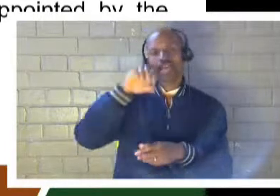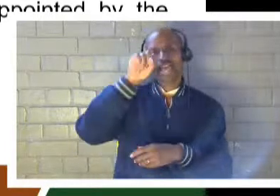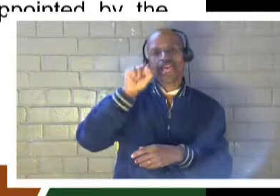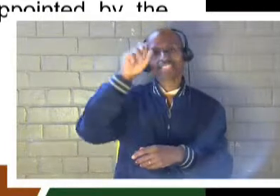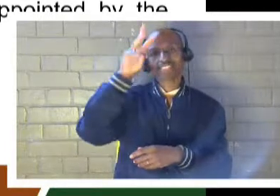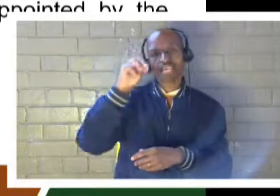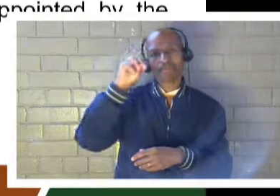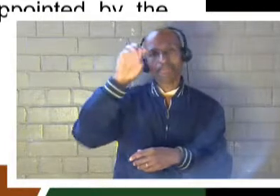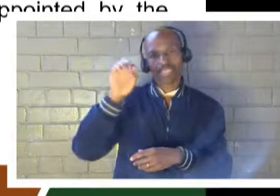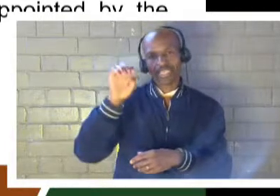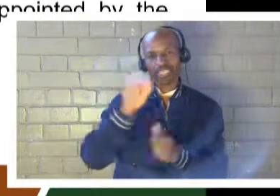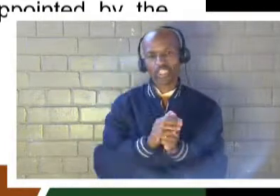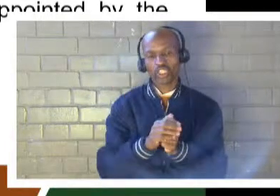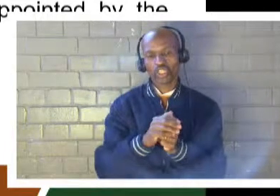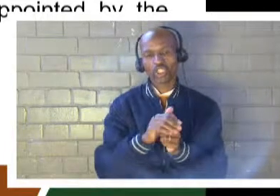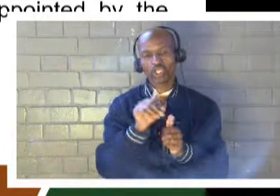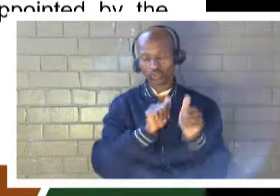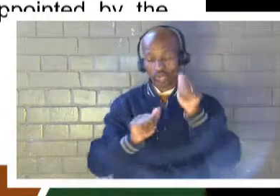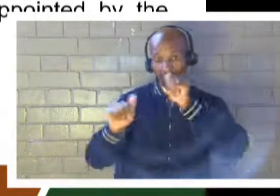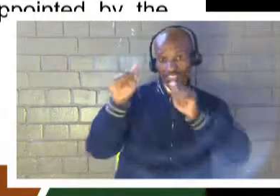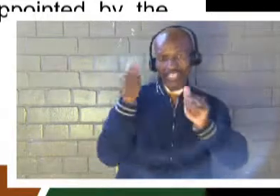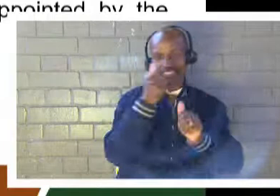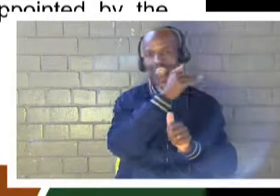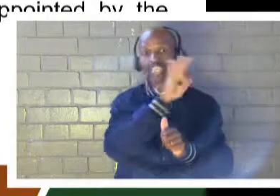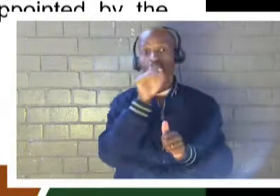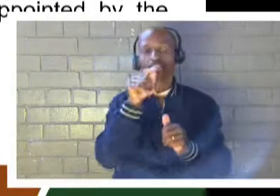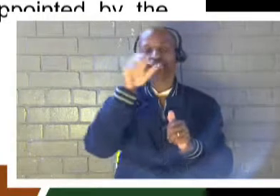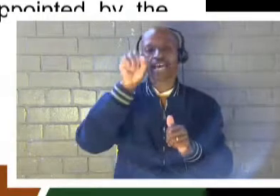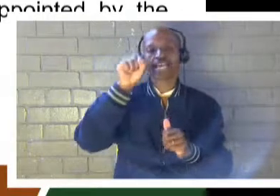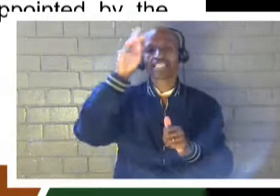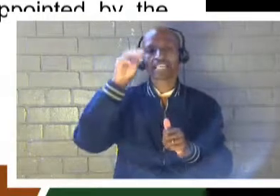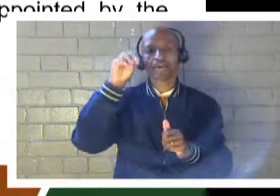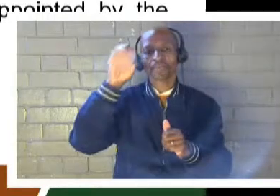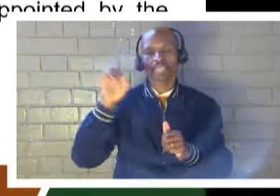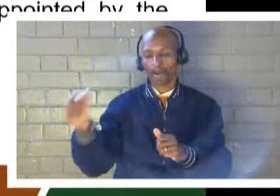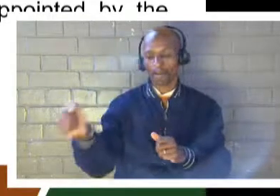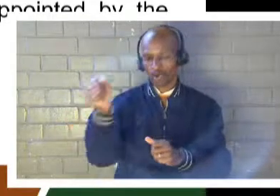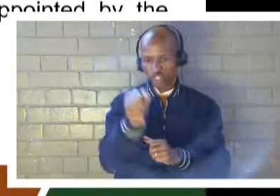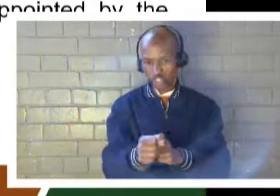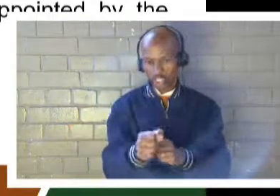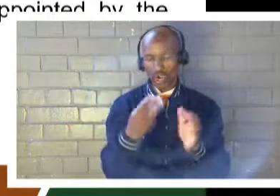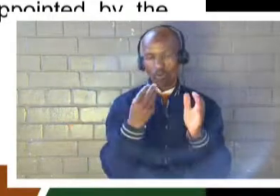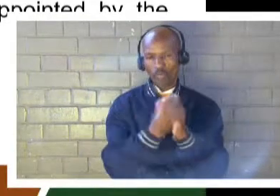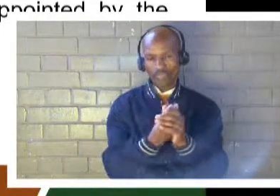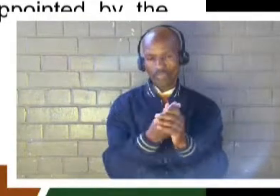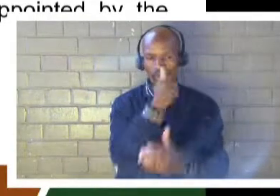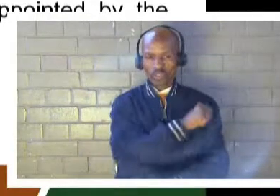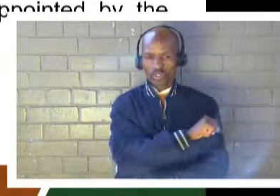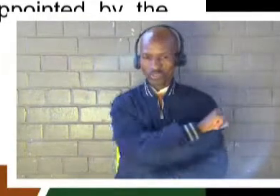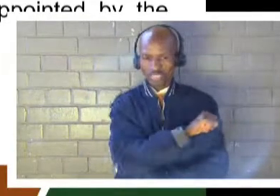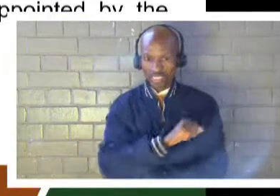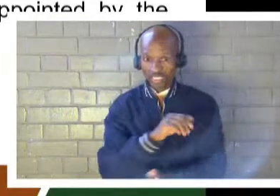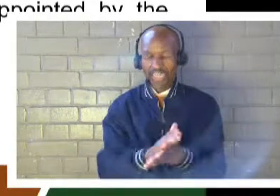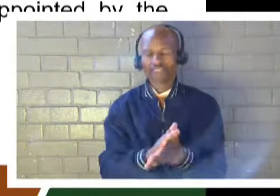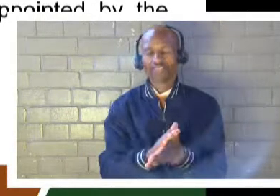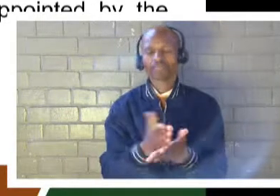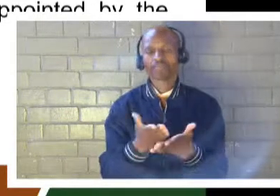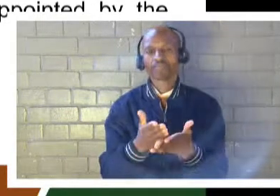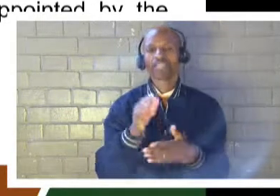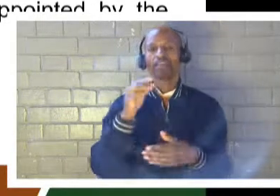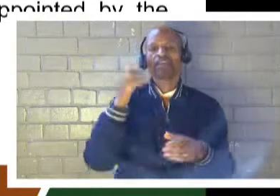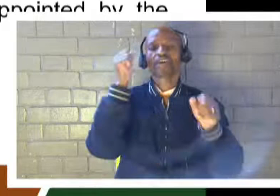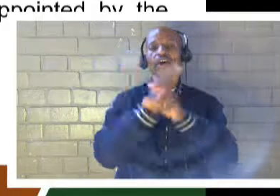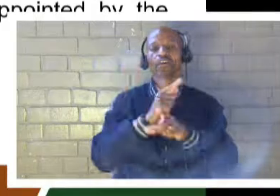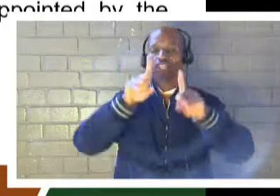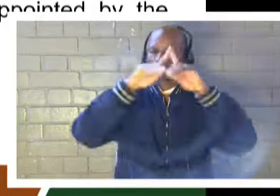SMMEs, to examine whether and how the SMMEs are appointed by the hospitals and the